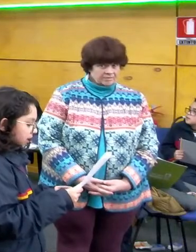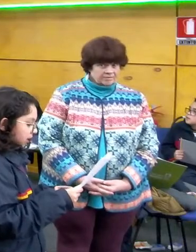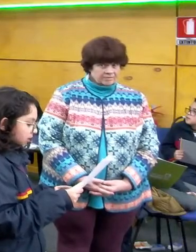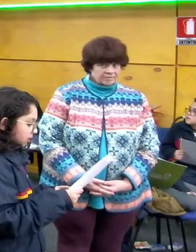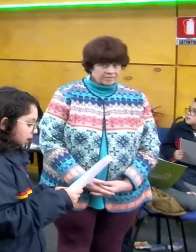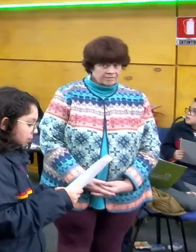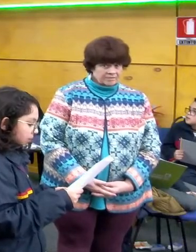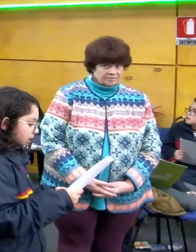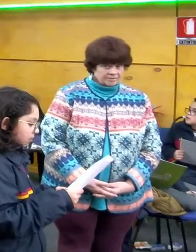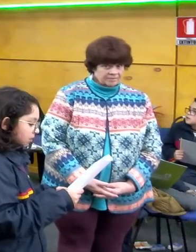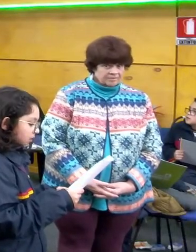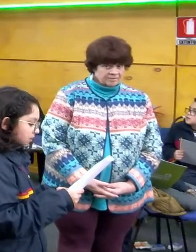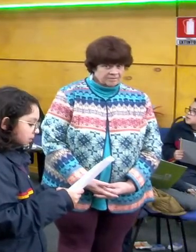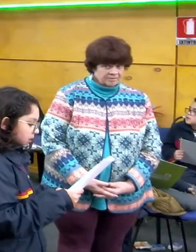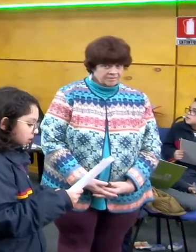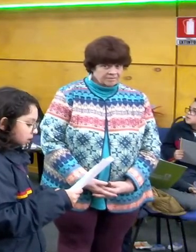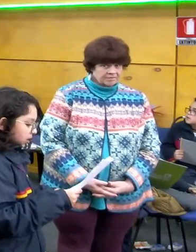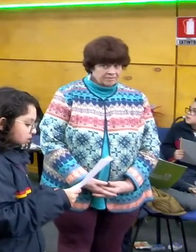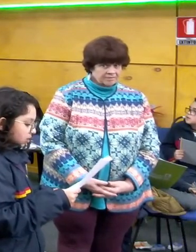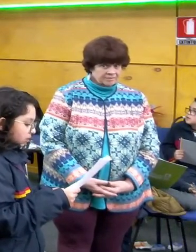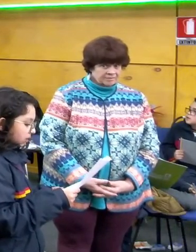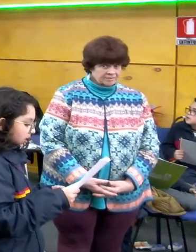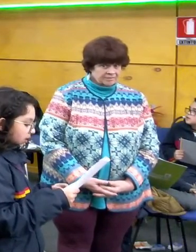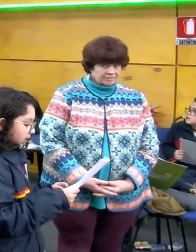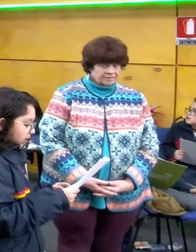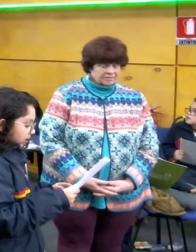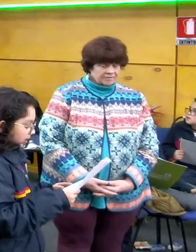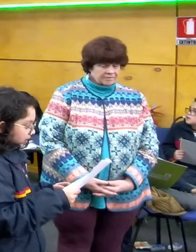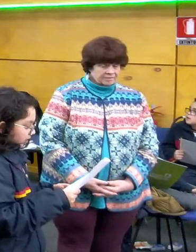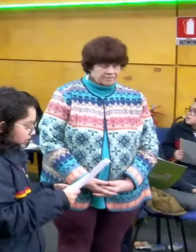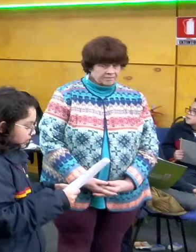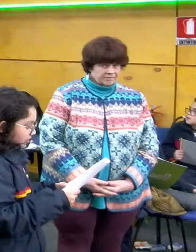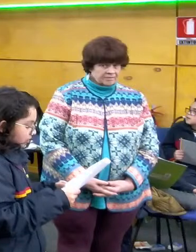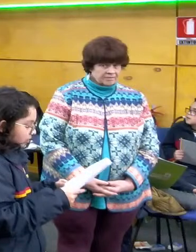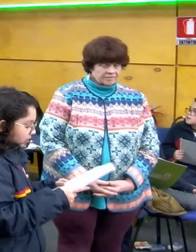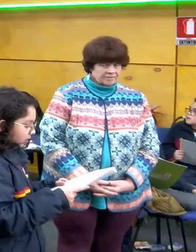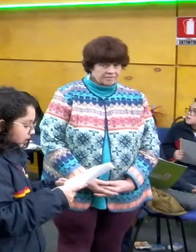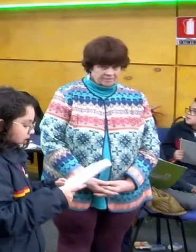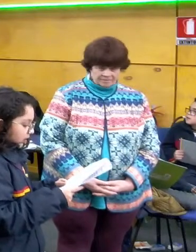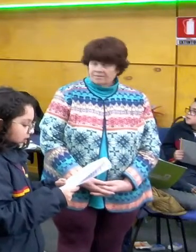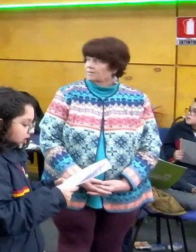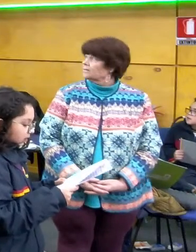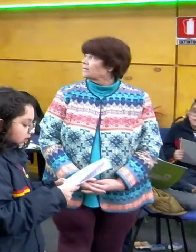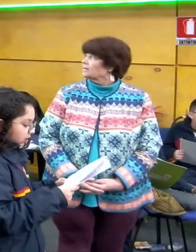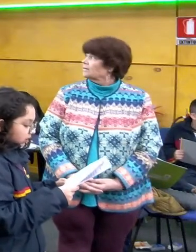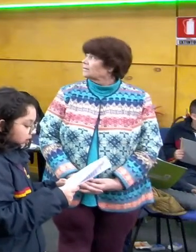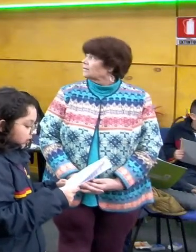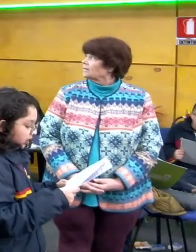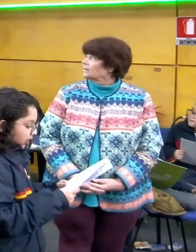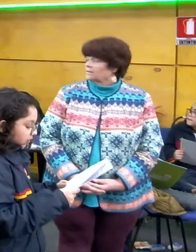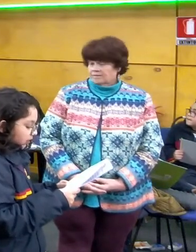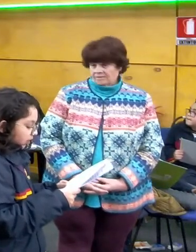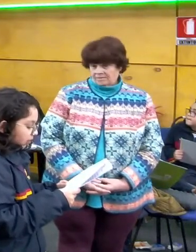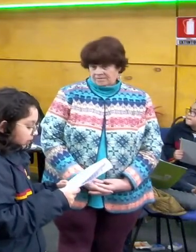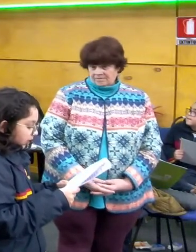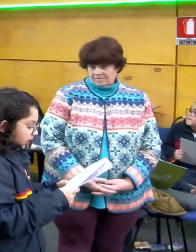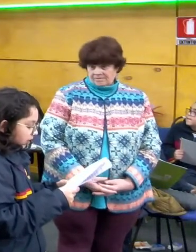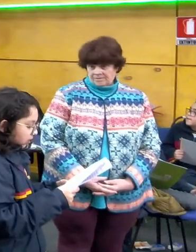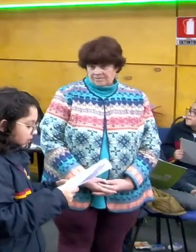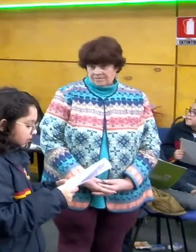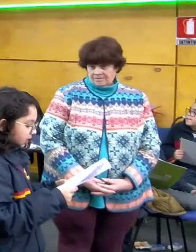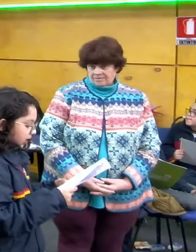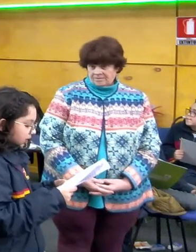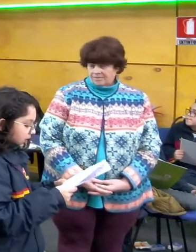pocket and a poem in your bed, in your never left